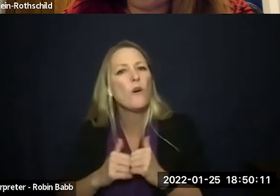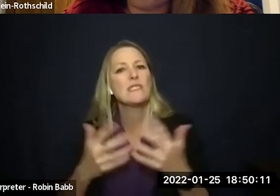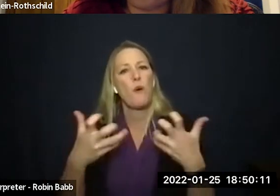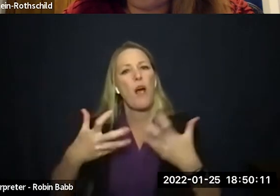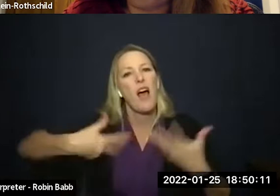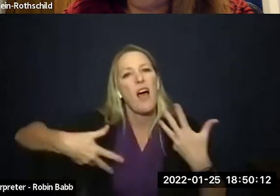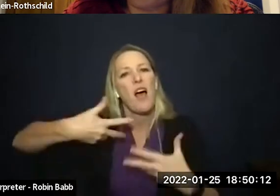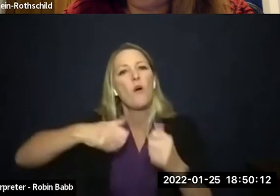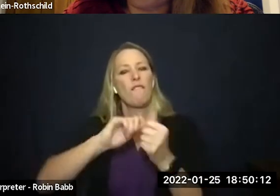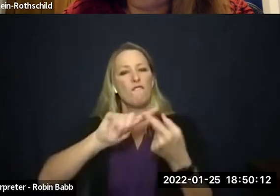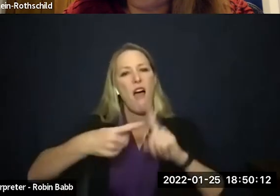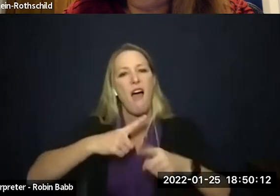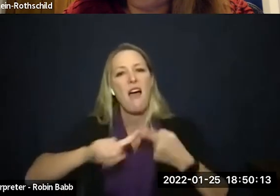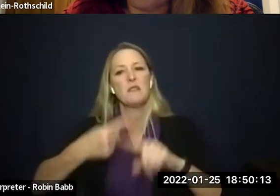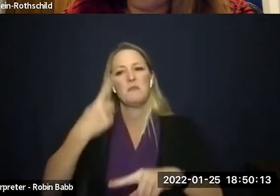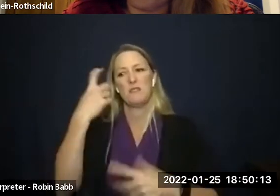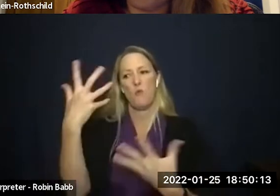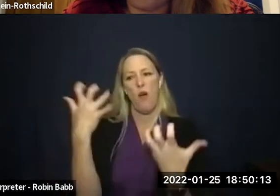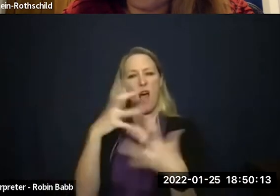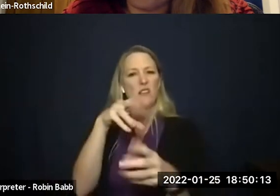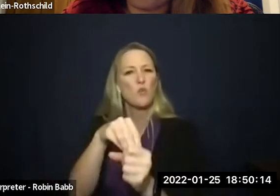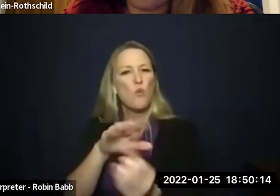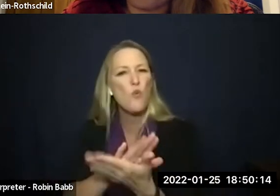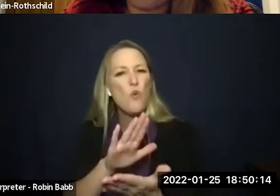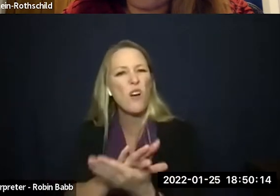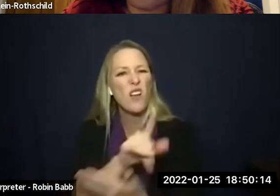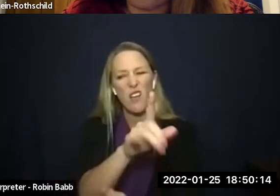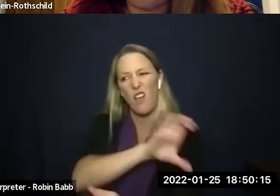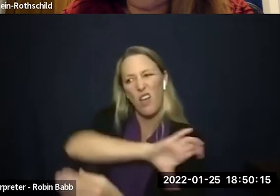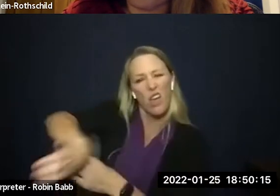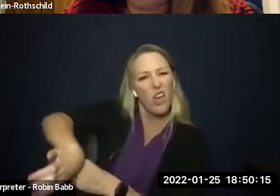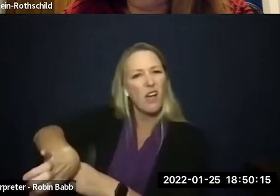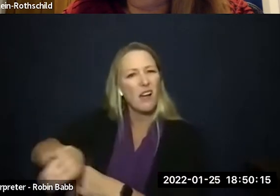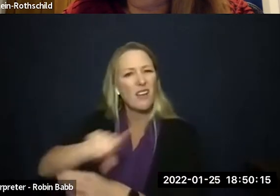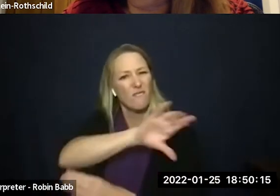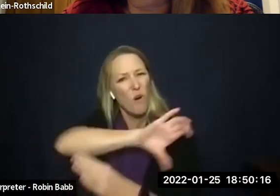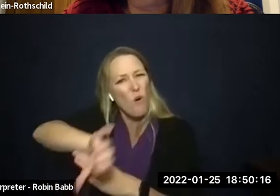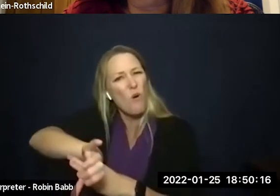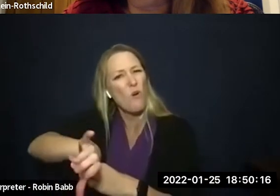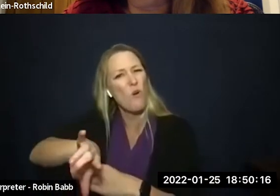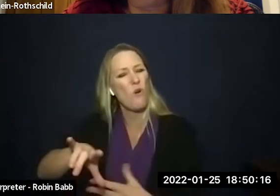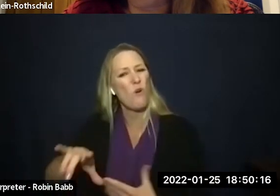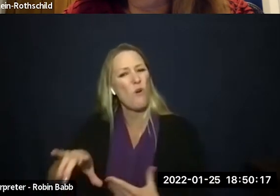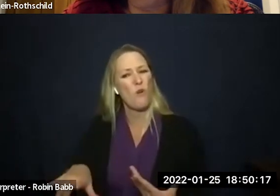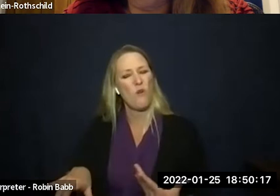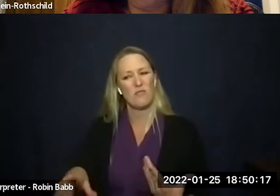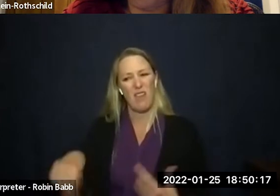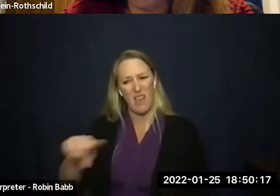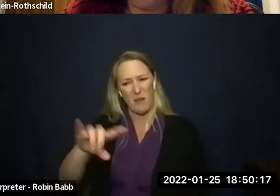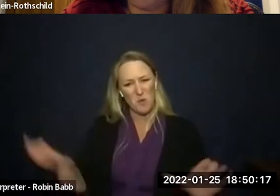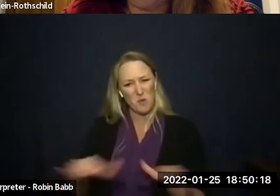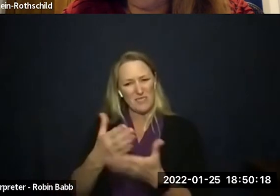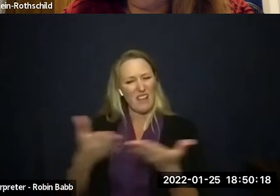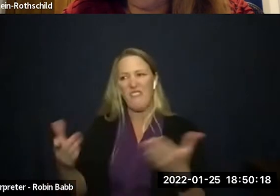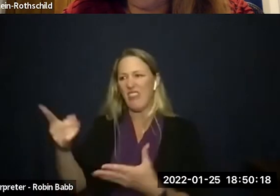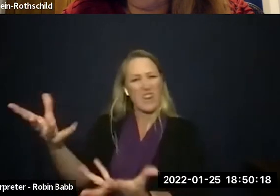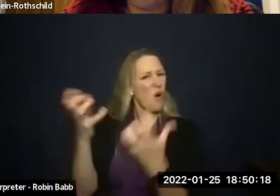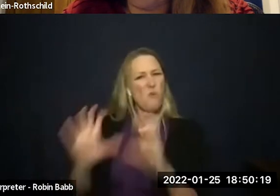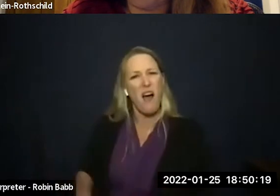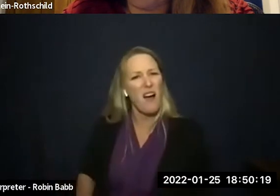friends because they want to be in school it's coercion you are forcing these children to do things that they really don't want to